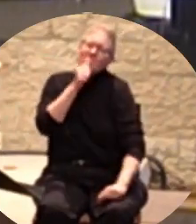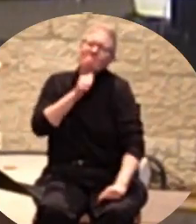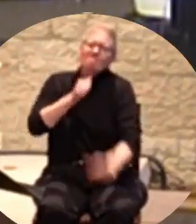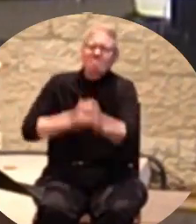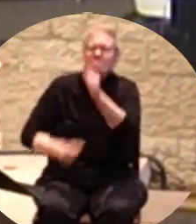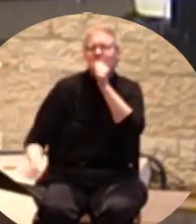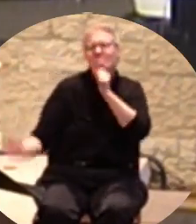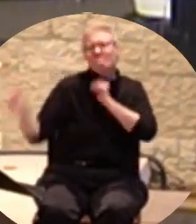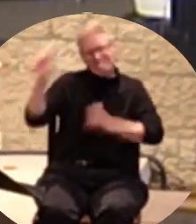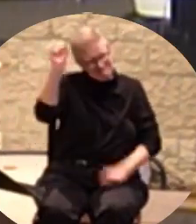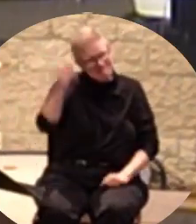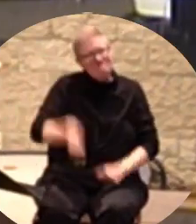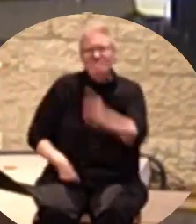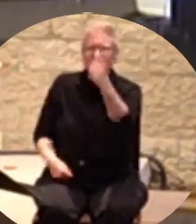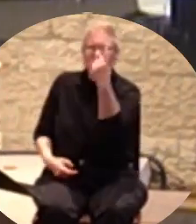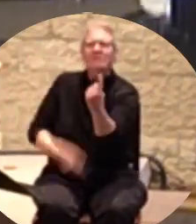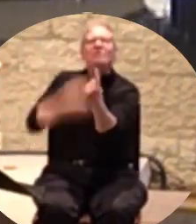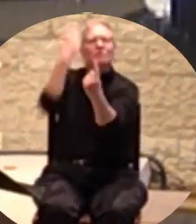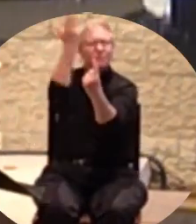Yes,